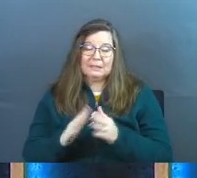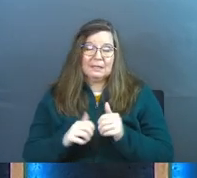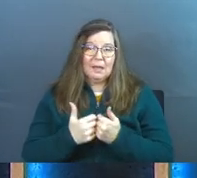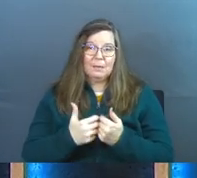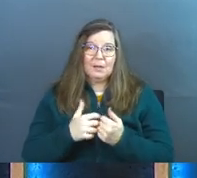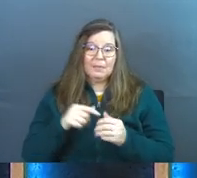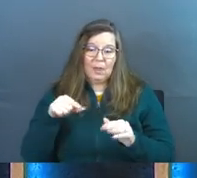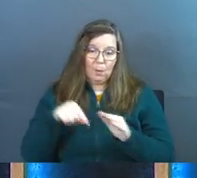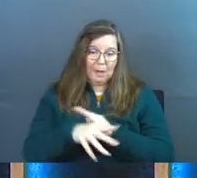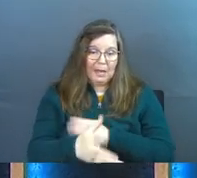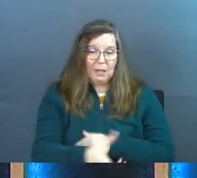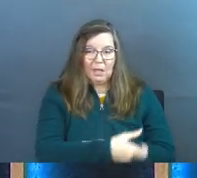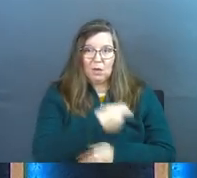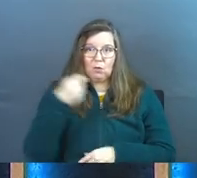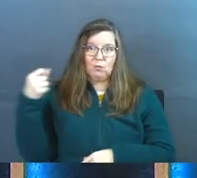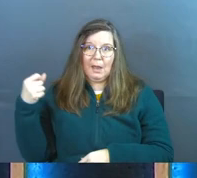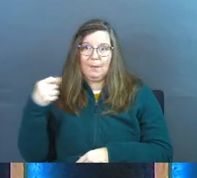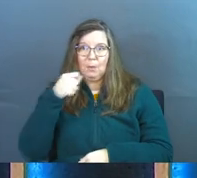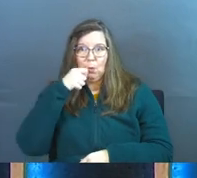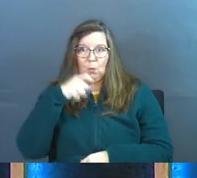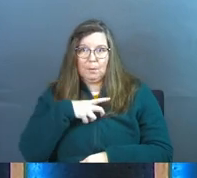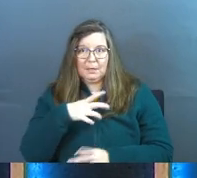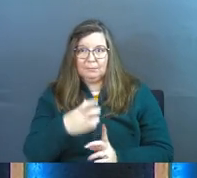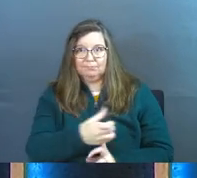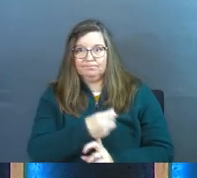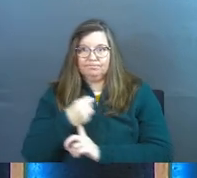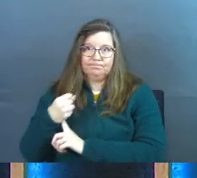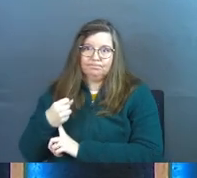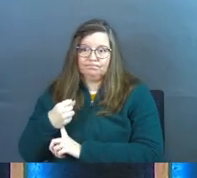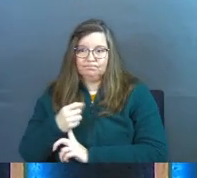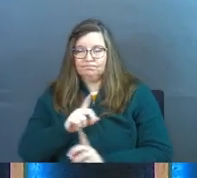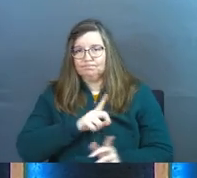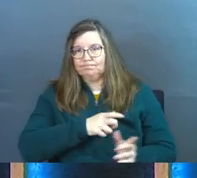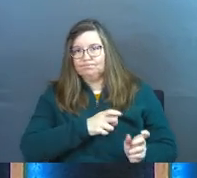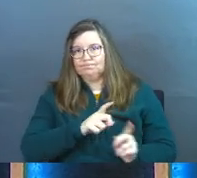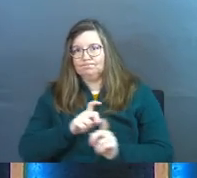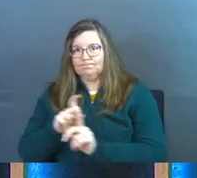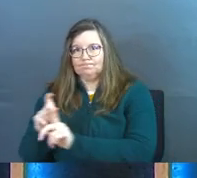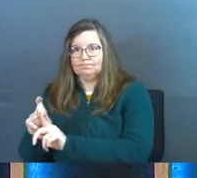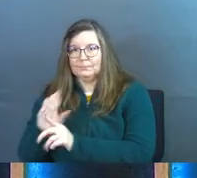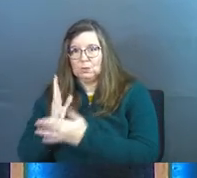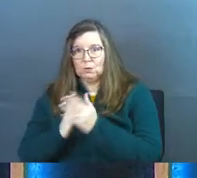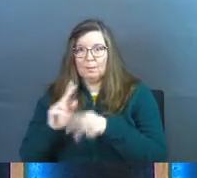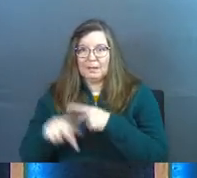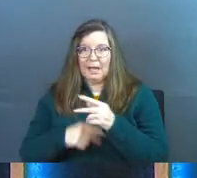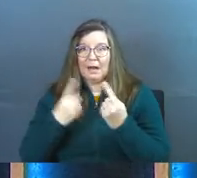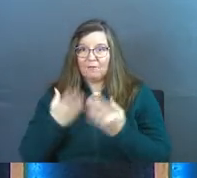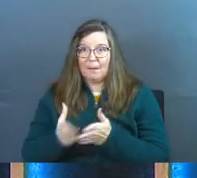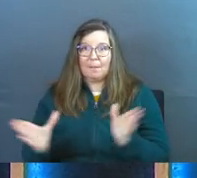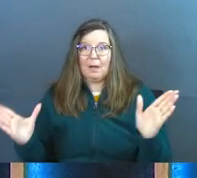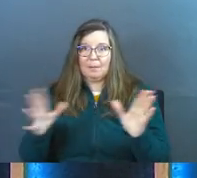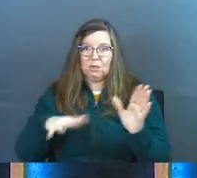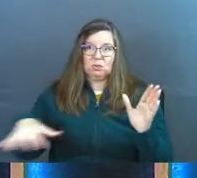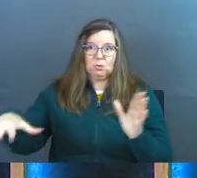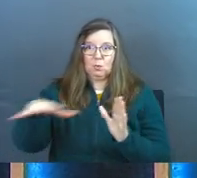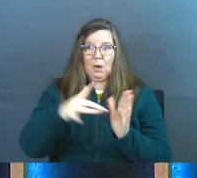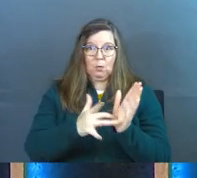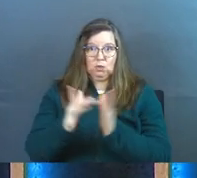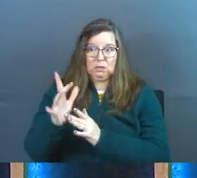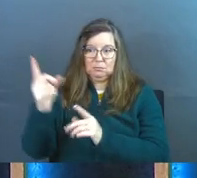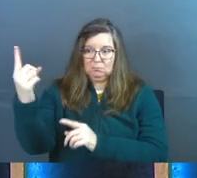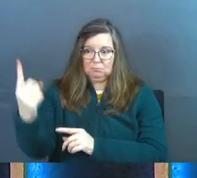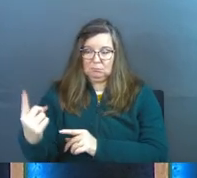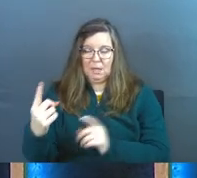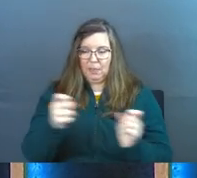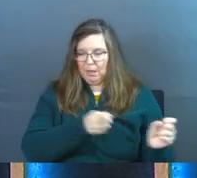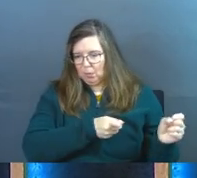somehow they went in and they grabbed her. And they hauled her off into some kind of public square where Jesus was, and they